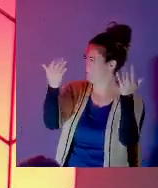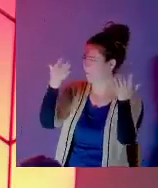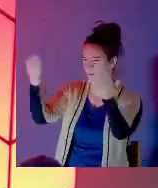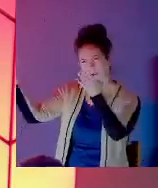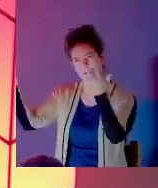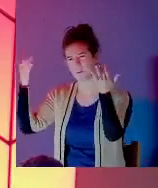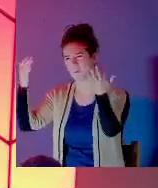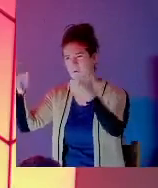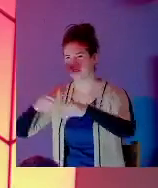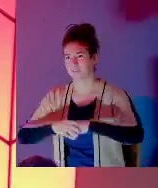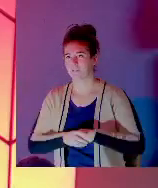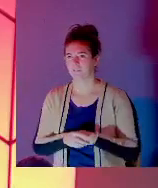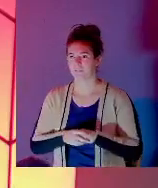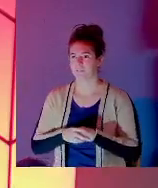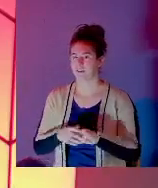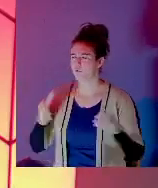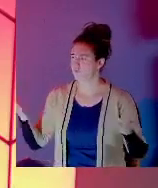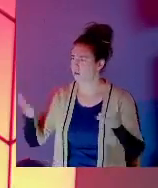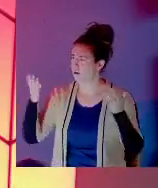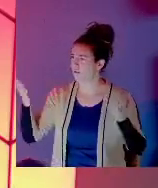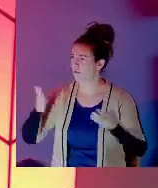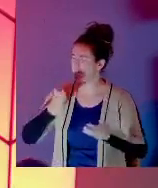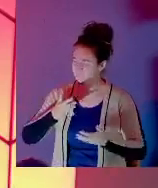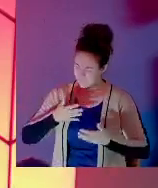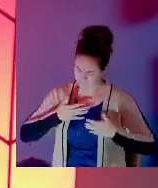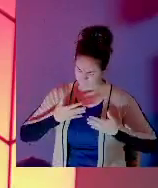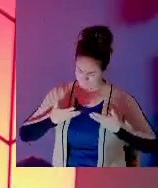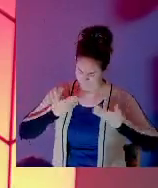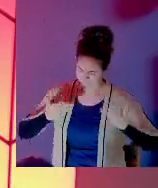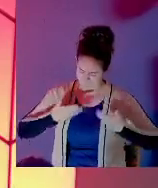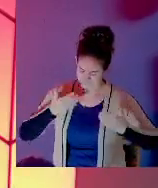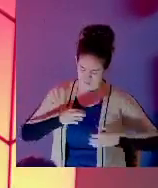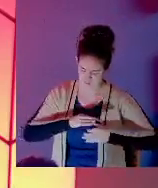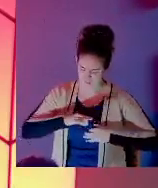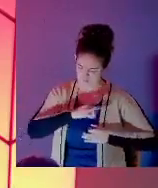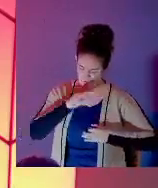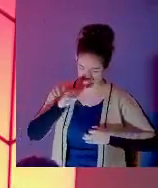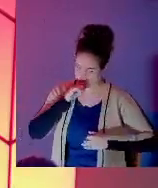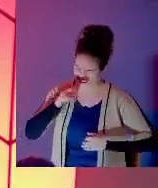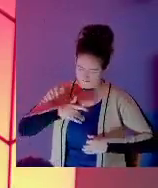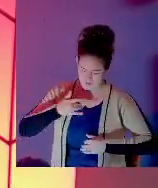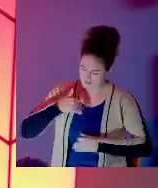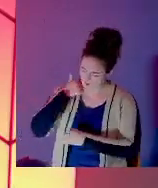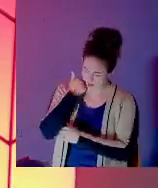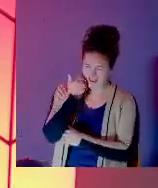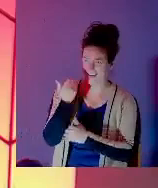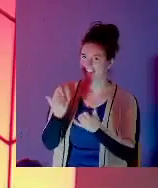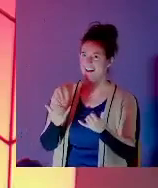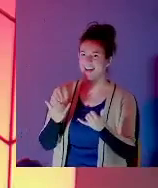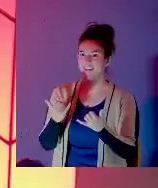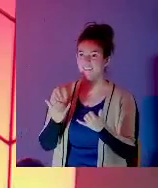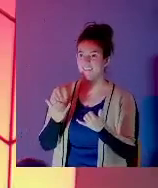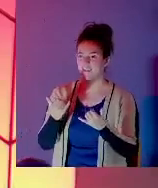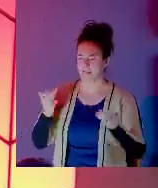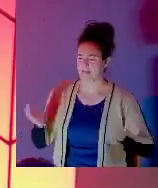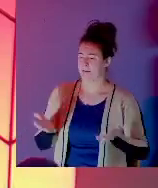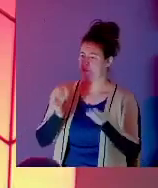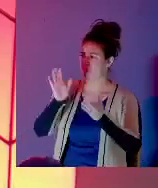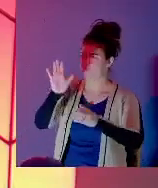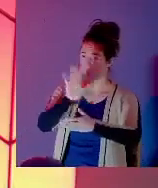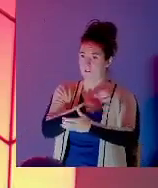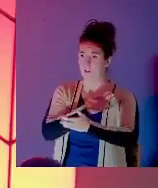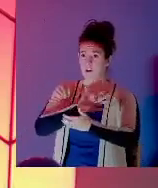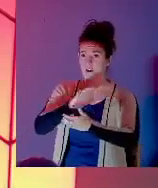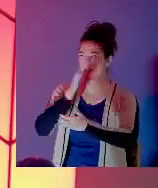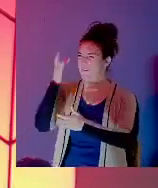Lord. Oh, come on, my soul. Oh, don't you get shy on me. Lift up your song, 'cause you've